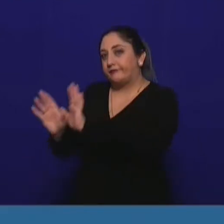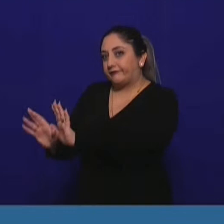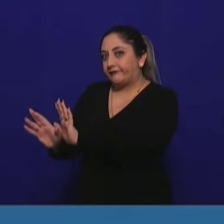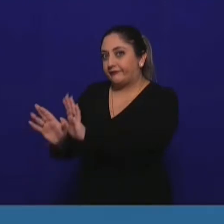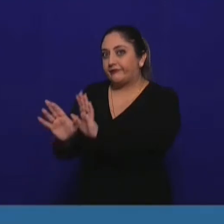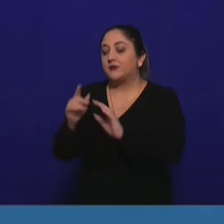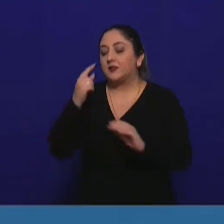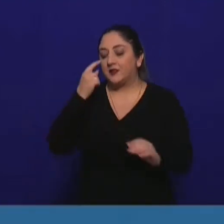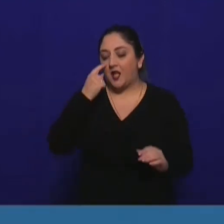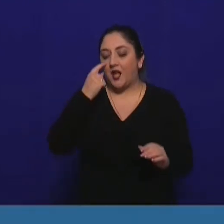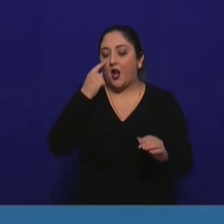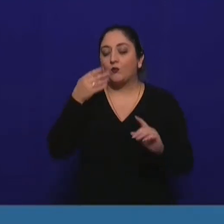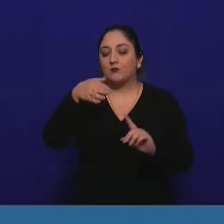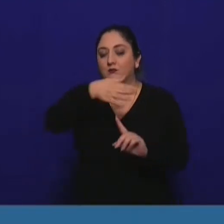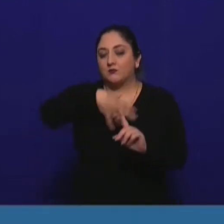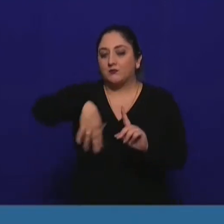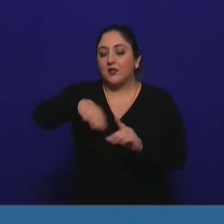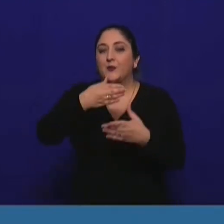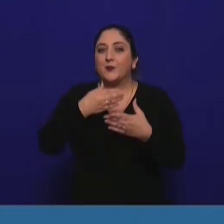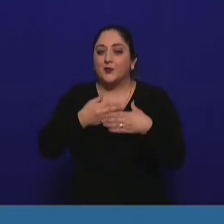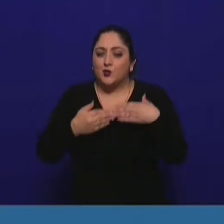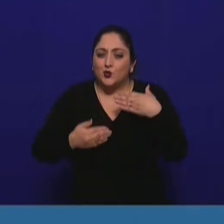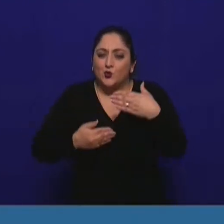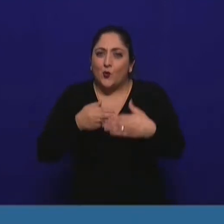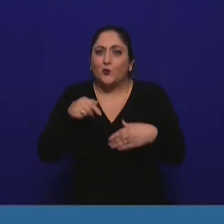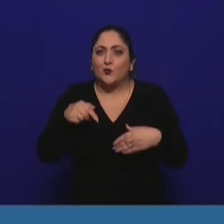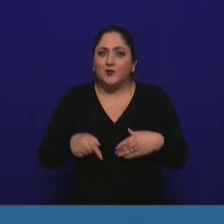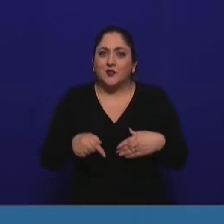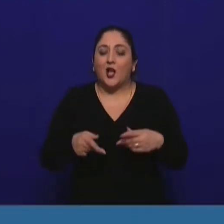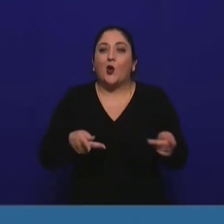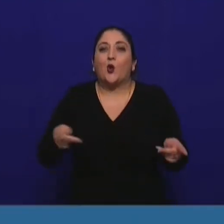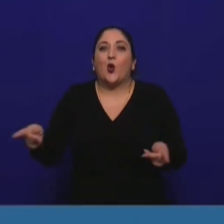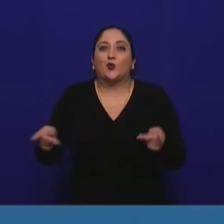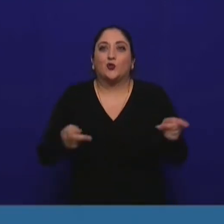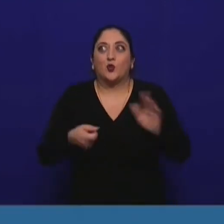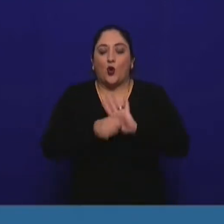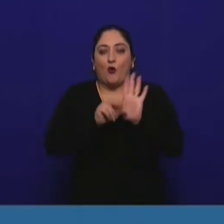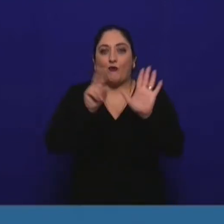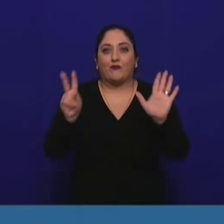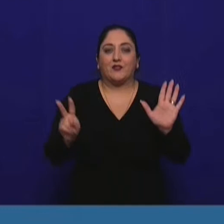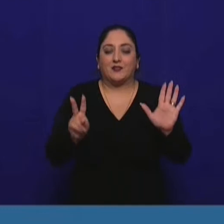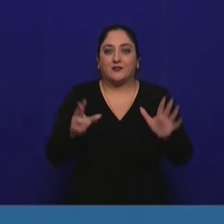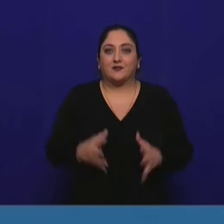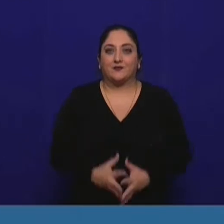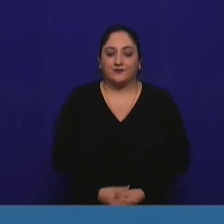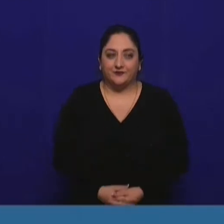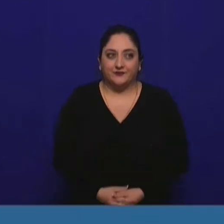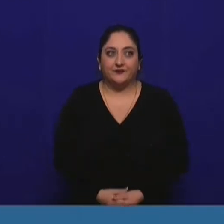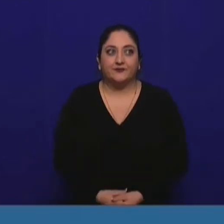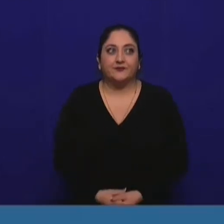tracing. Ħalli bekk aħna nkunu għaddejjem dan il-proċess tal-kontroll ta' din il-pandemija.